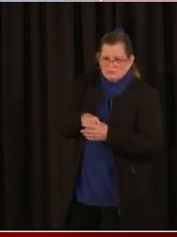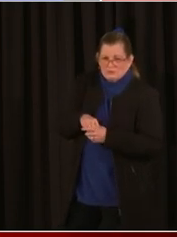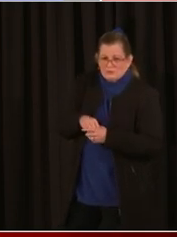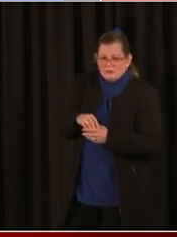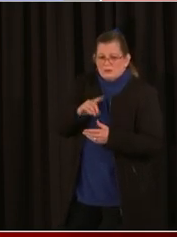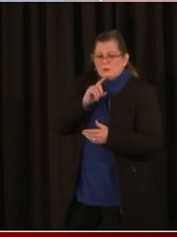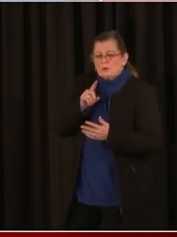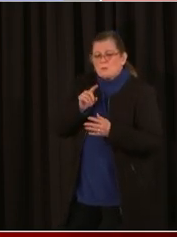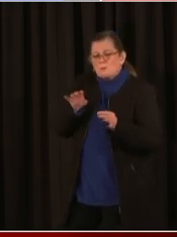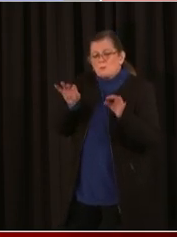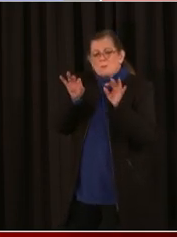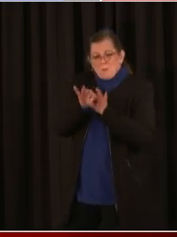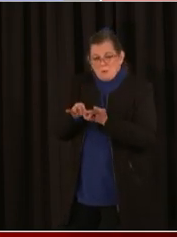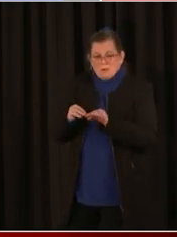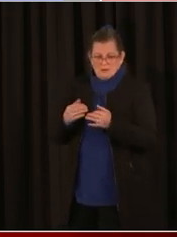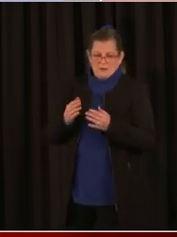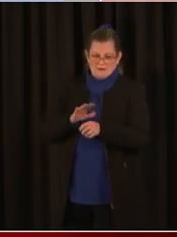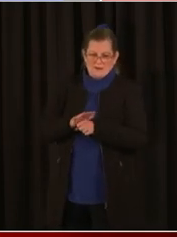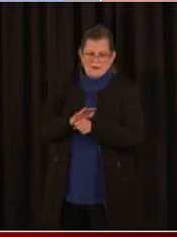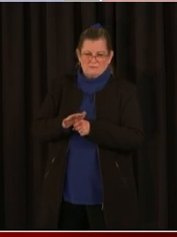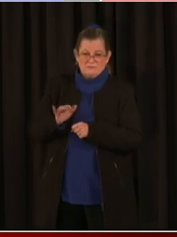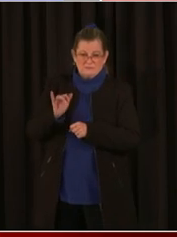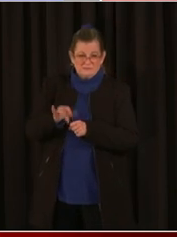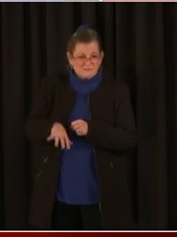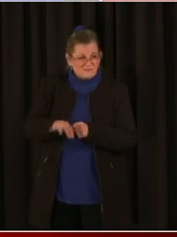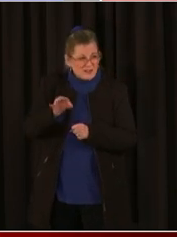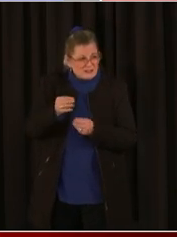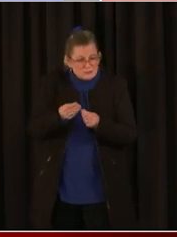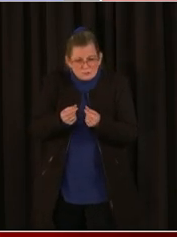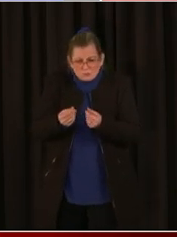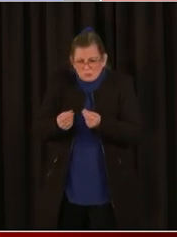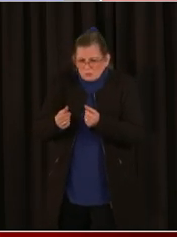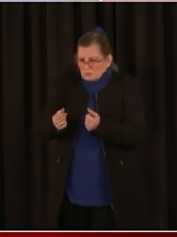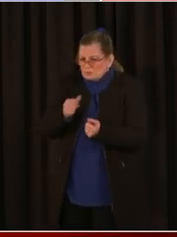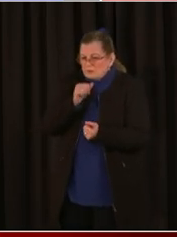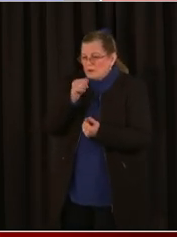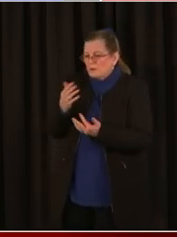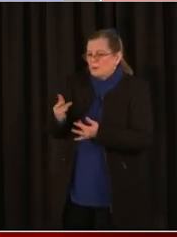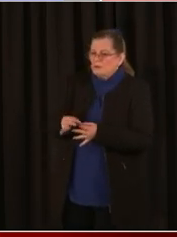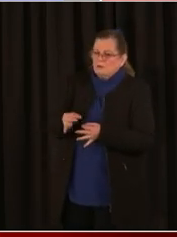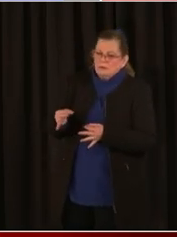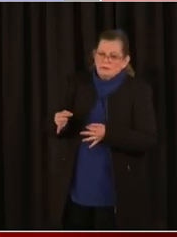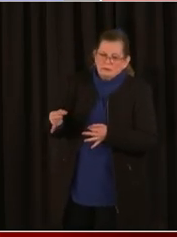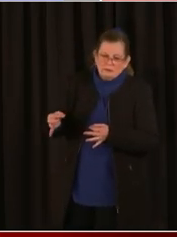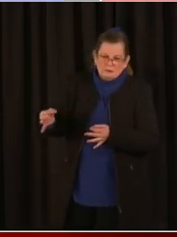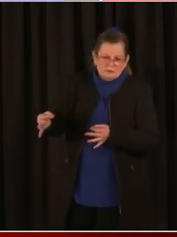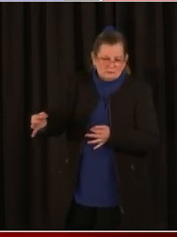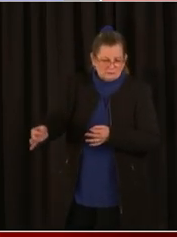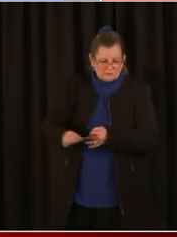They're important enough that finding solutions to them should not wait.